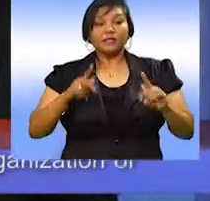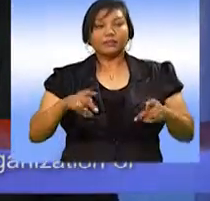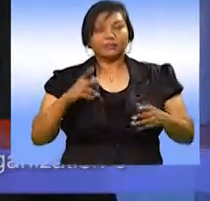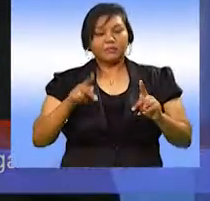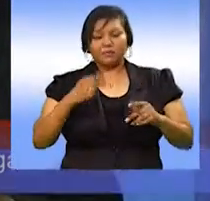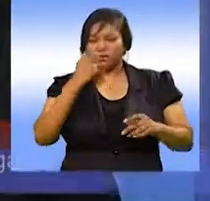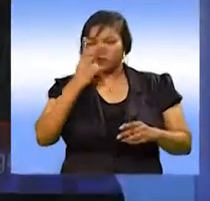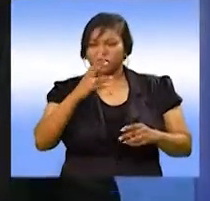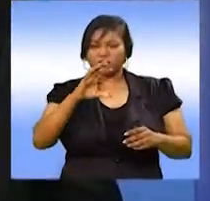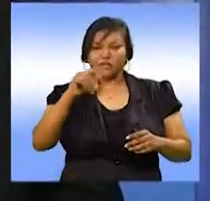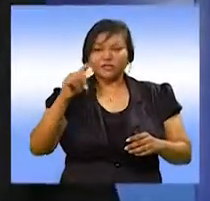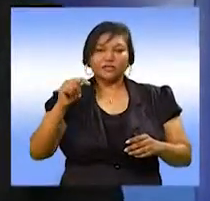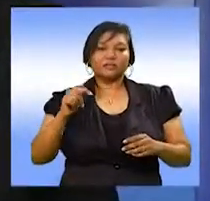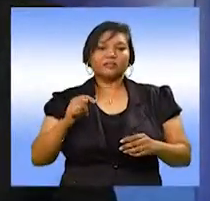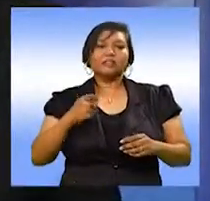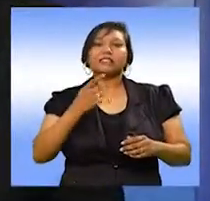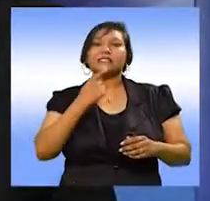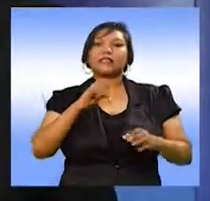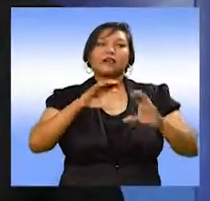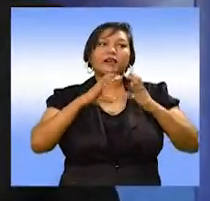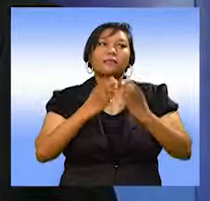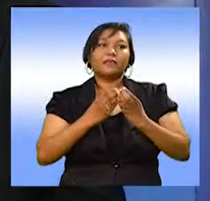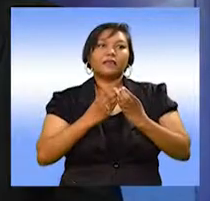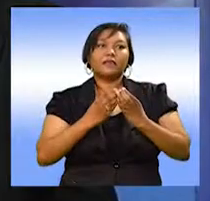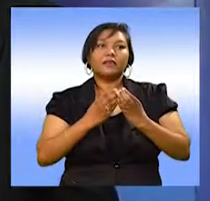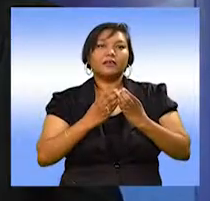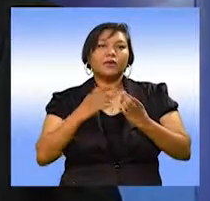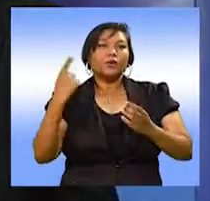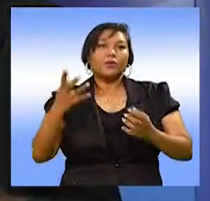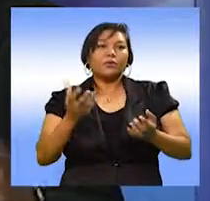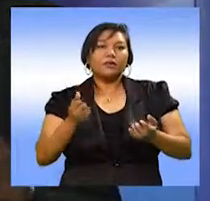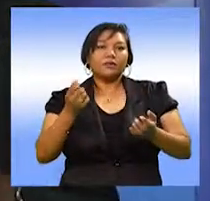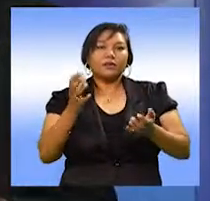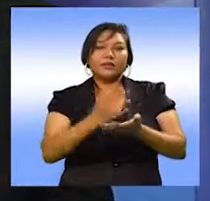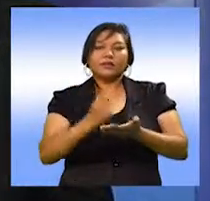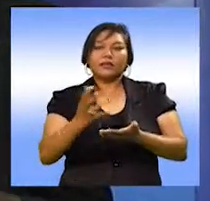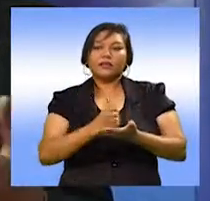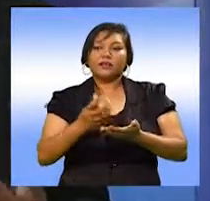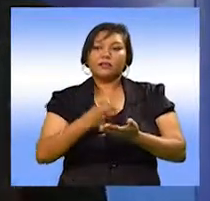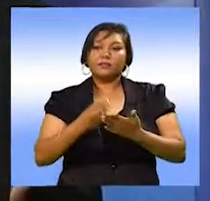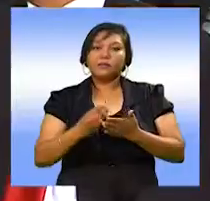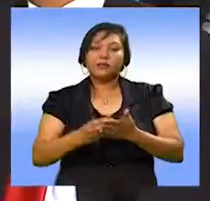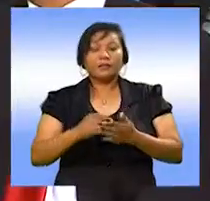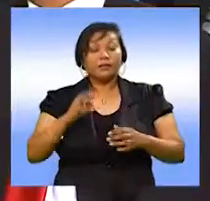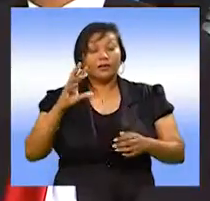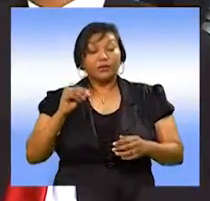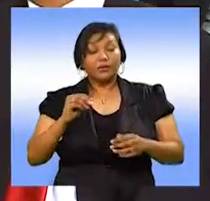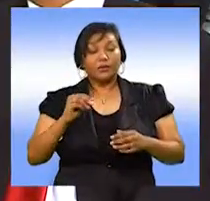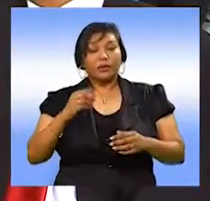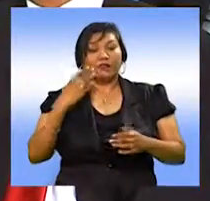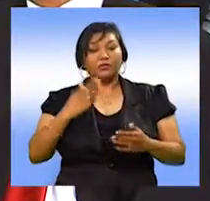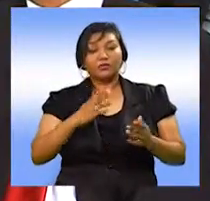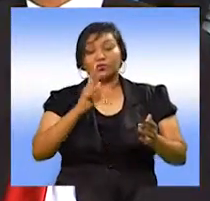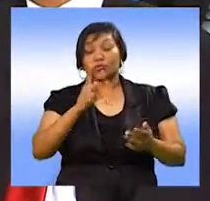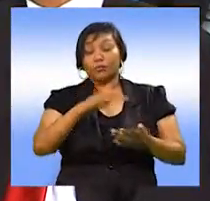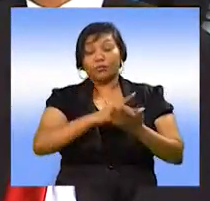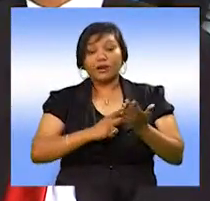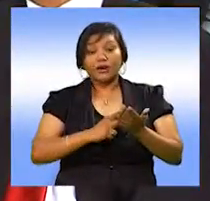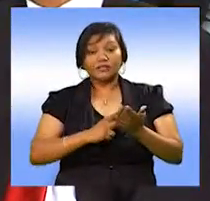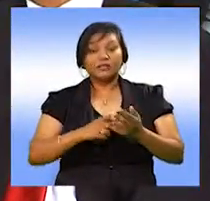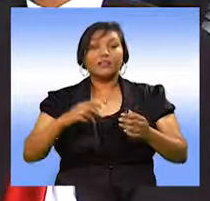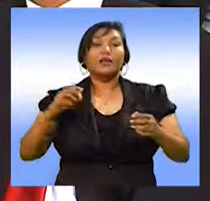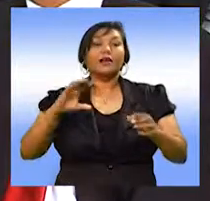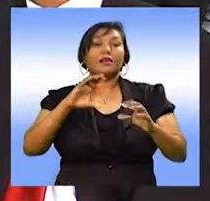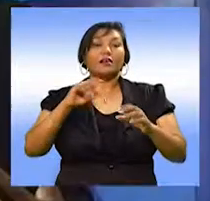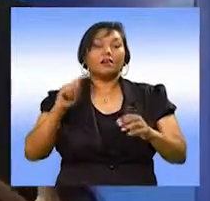as this we just going out after money, but the reality is there's two sides of it. COT is a